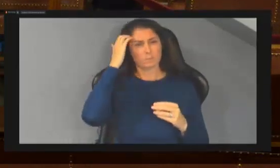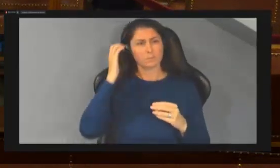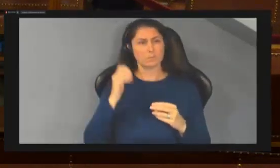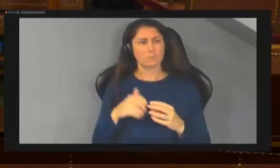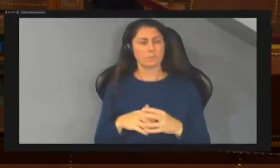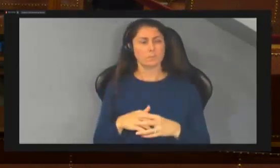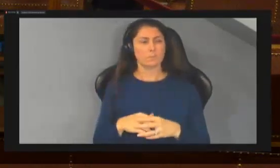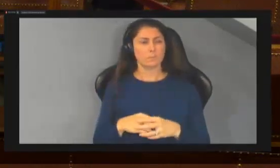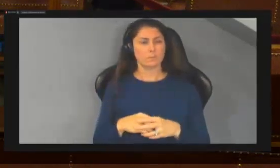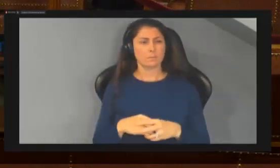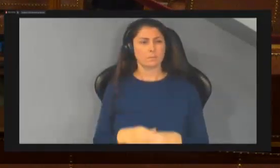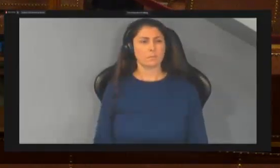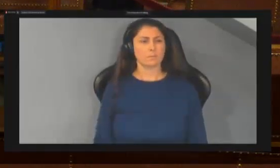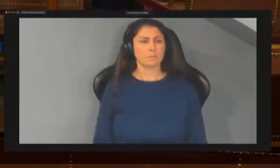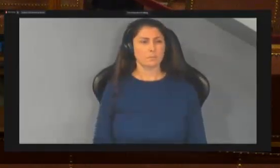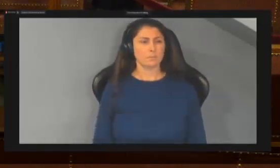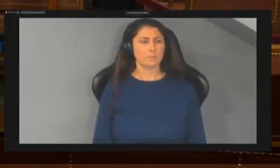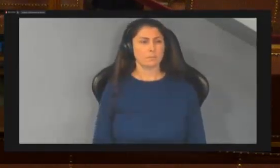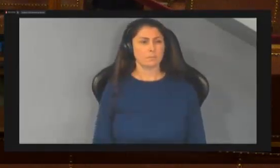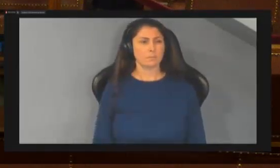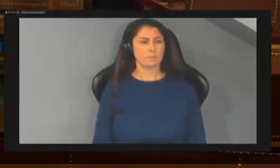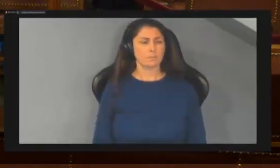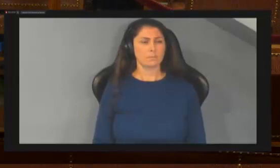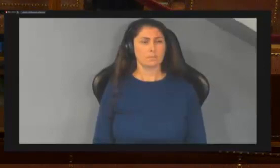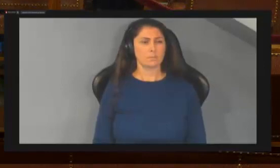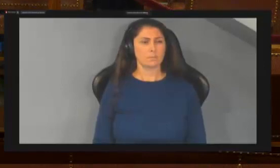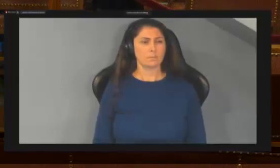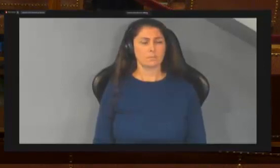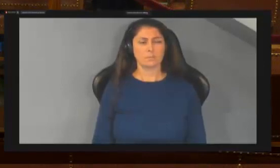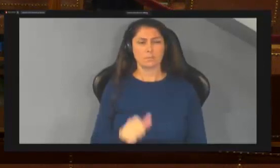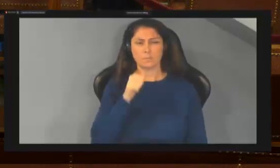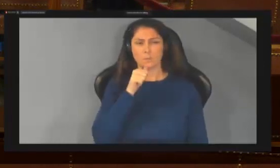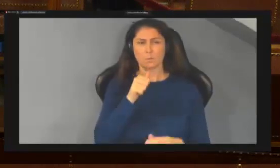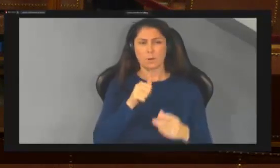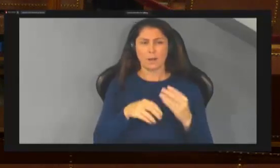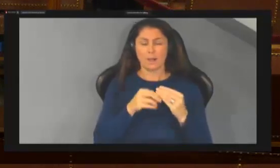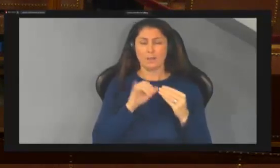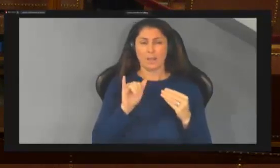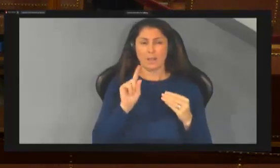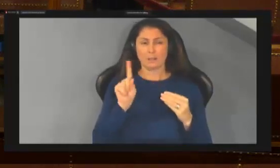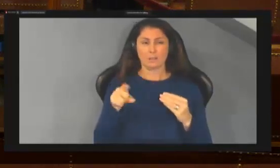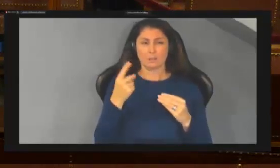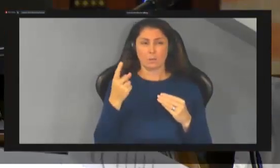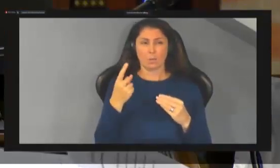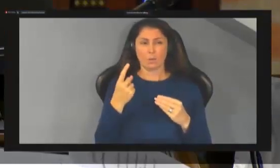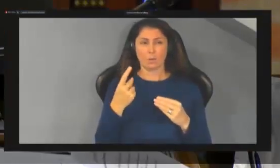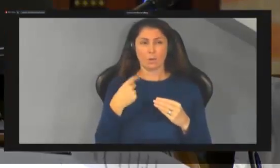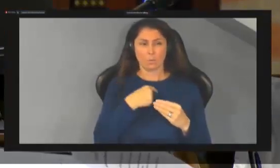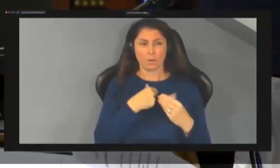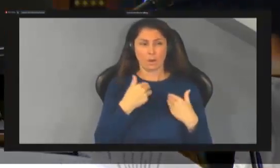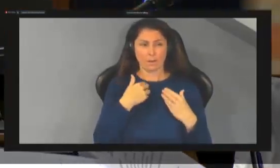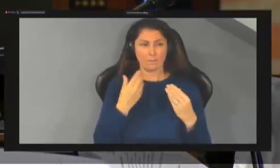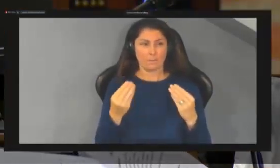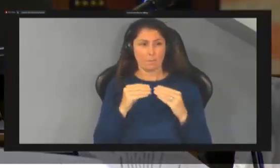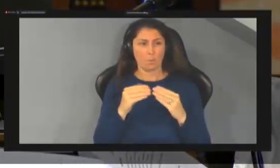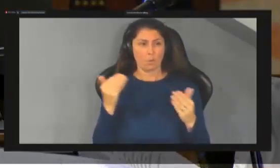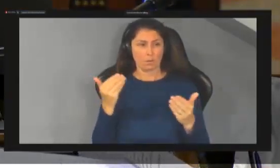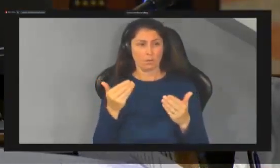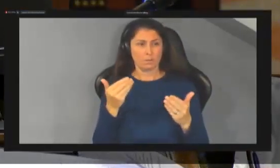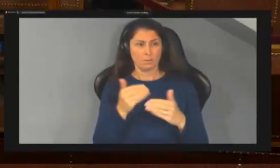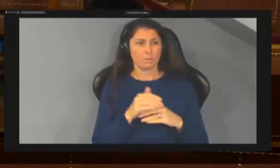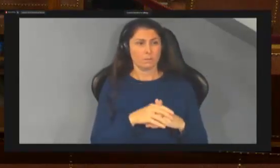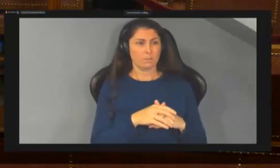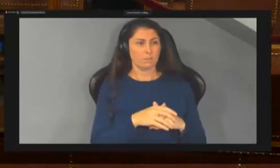Ba-dum-bum. And I would just add, that's not all that Councilman Calkill has saved us over this year. $6 million. Lower rate with PNC.